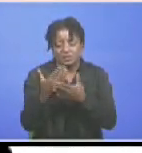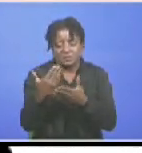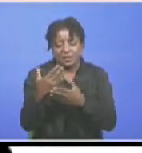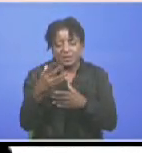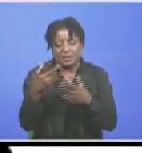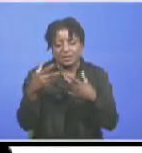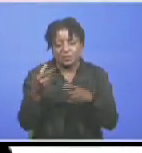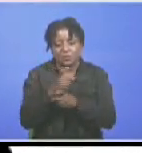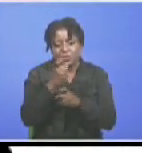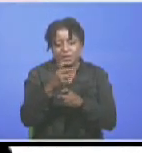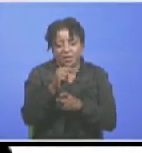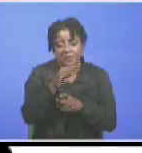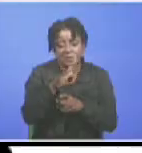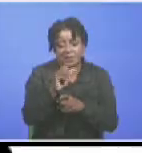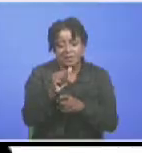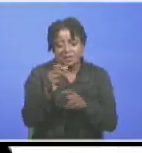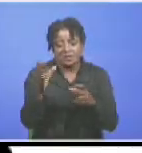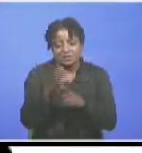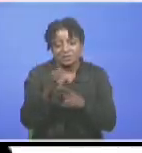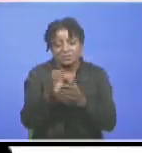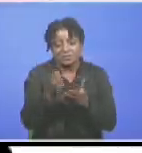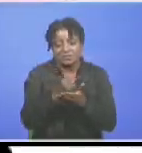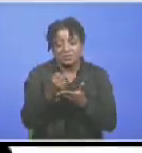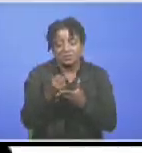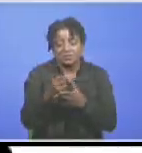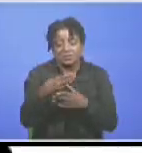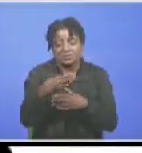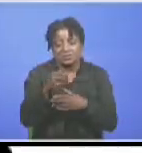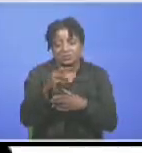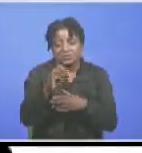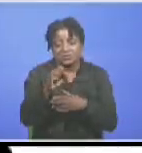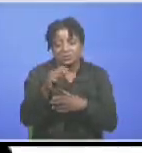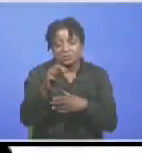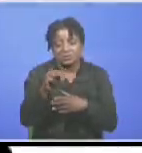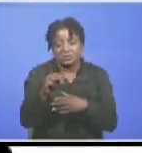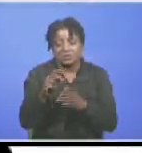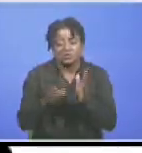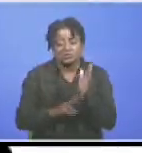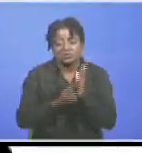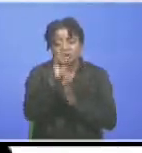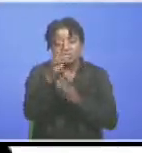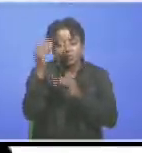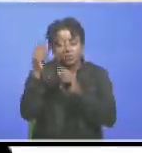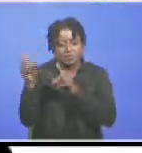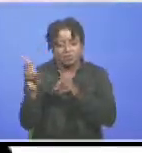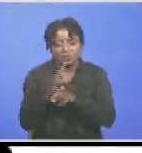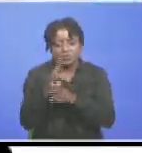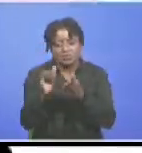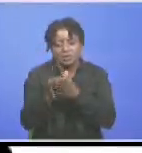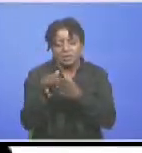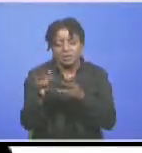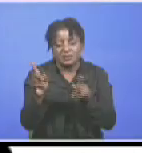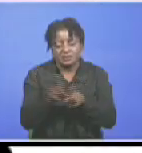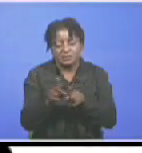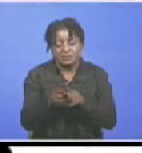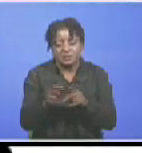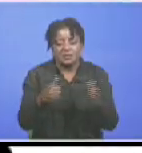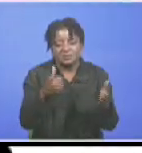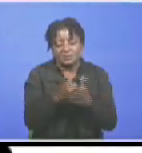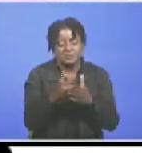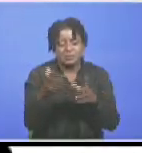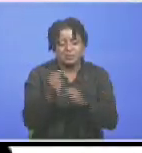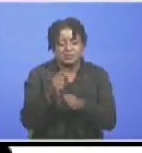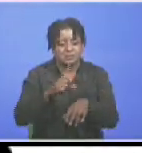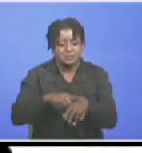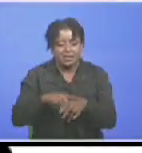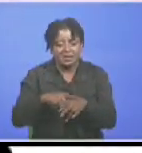up just short last season, the Houston Rockets are hoping to use that same formula. The Rockets took some time out from their busy practice schedule yesterday